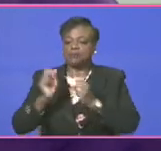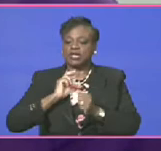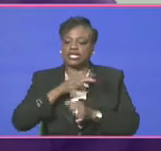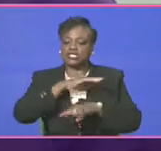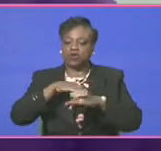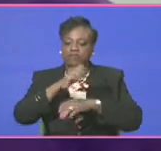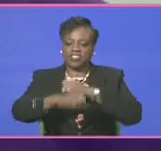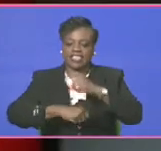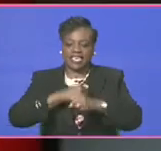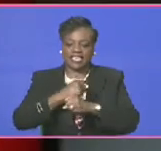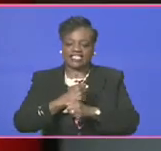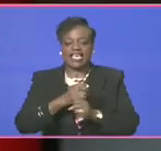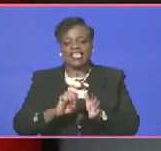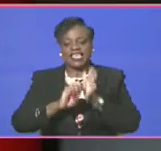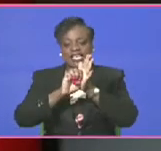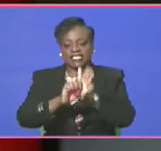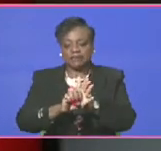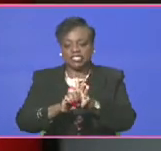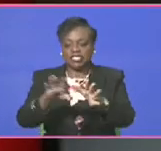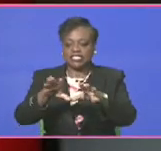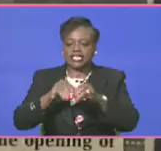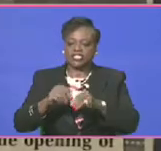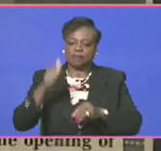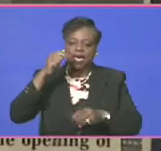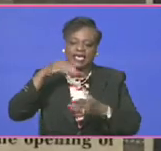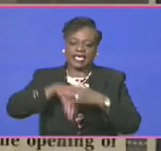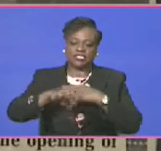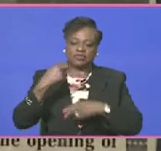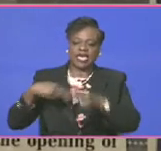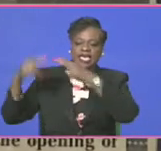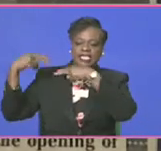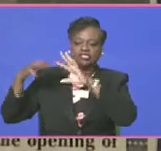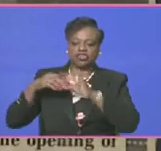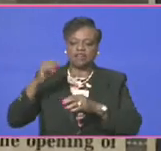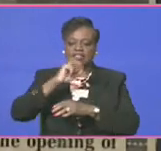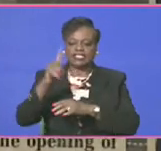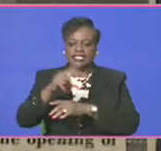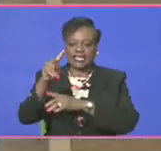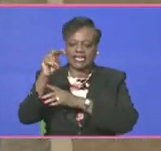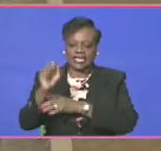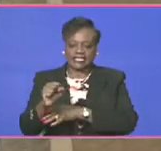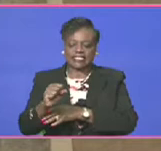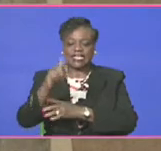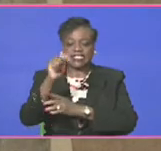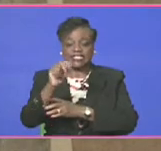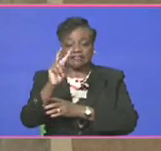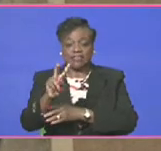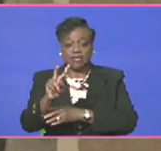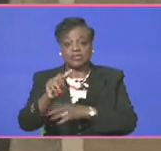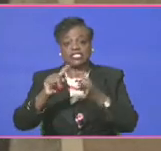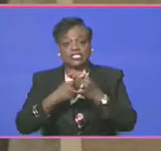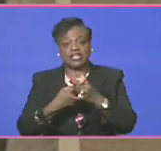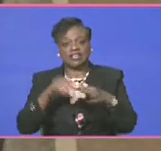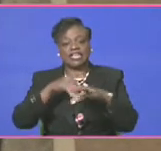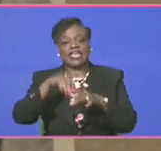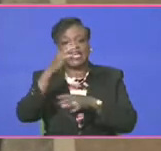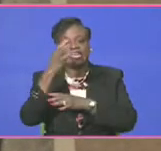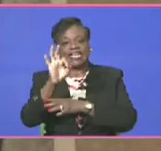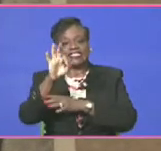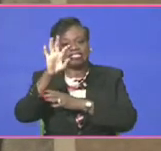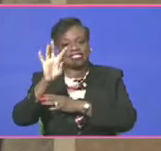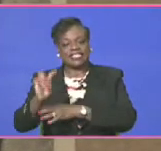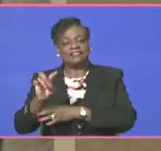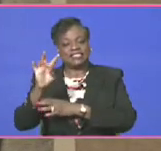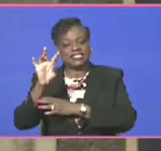the exhibition takes you back into the history of ZNS Television, which got started from